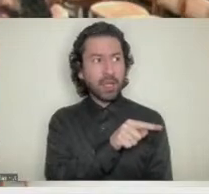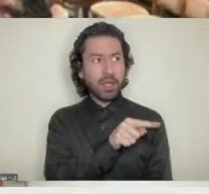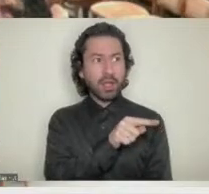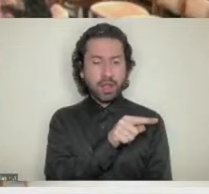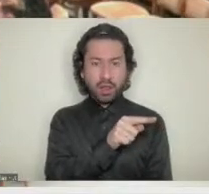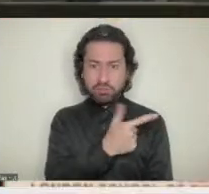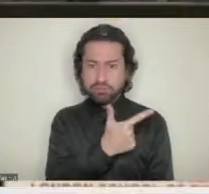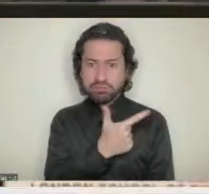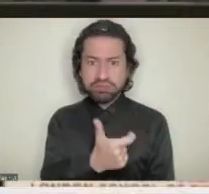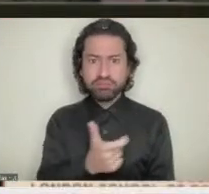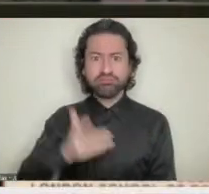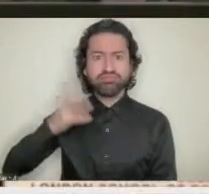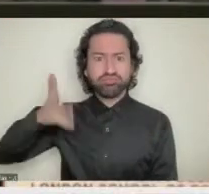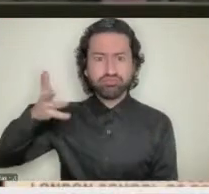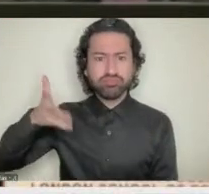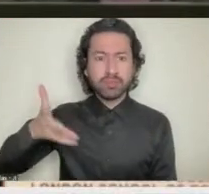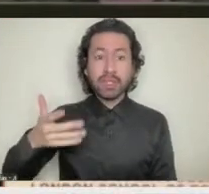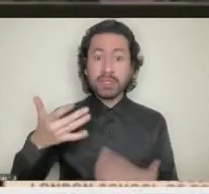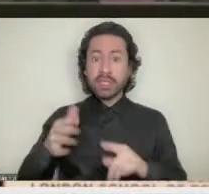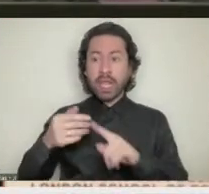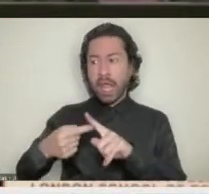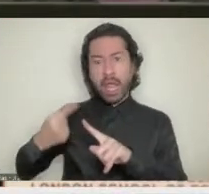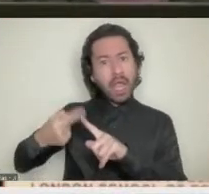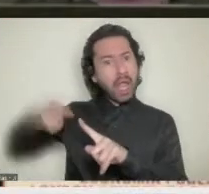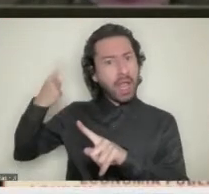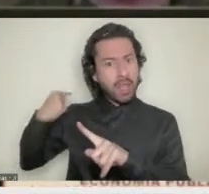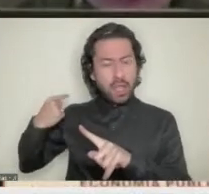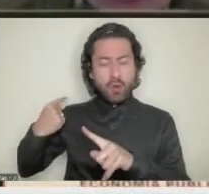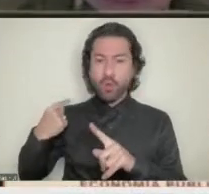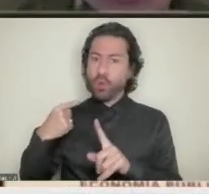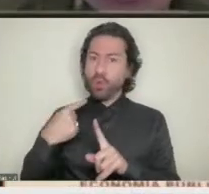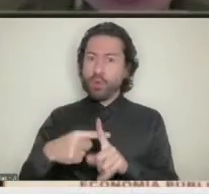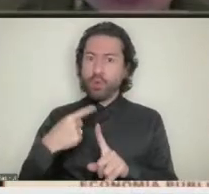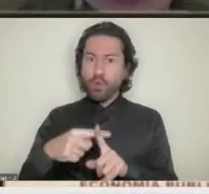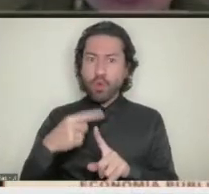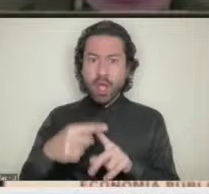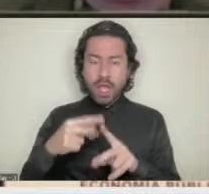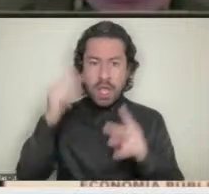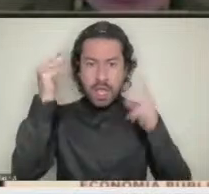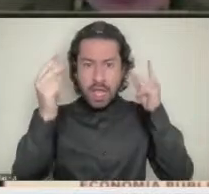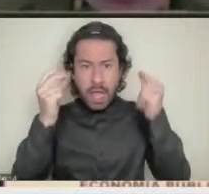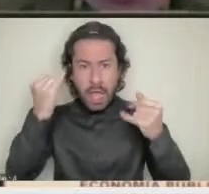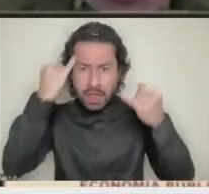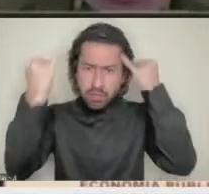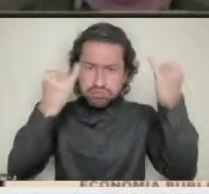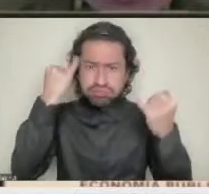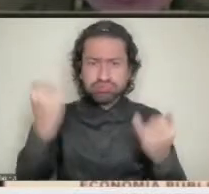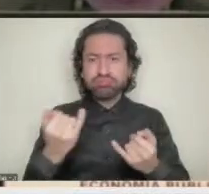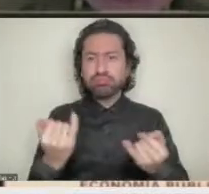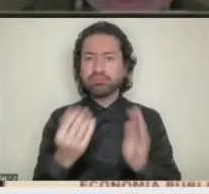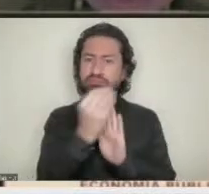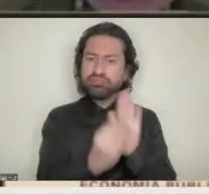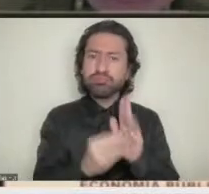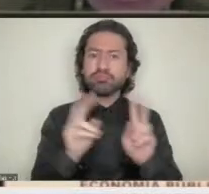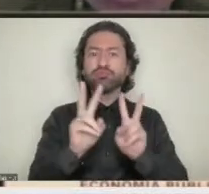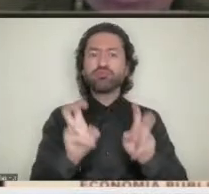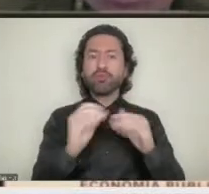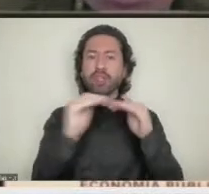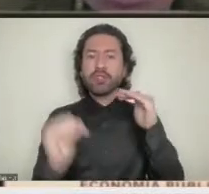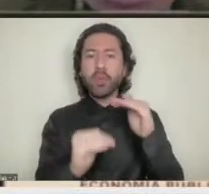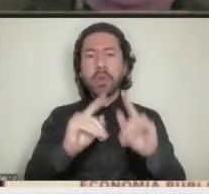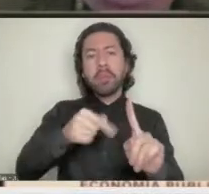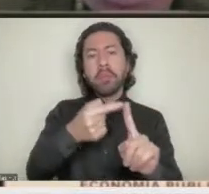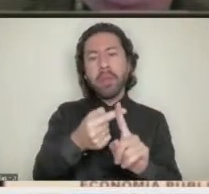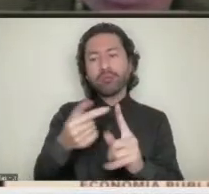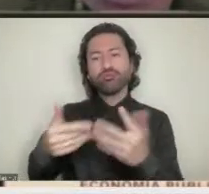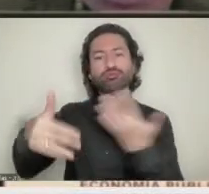Marmot, who will be beginning our day following a very enriching day yesterday with